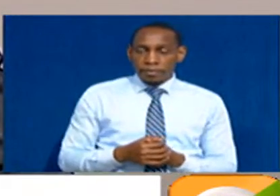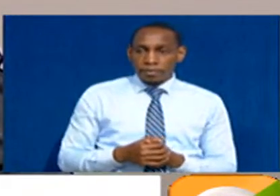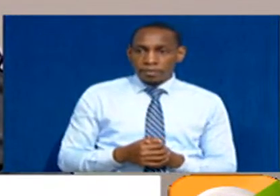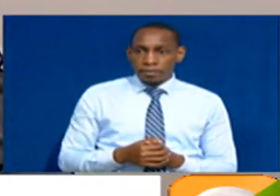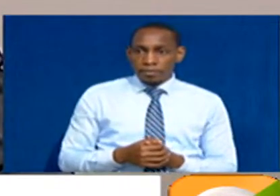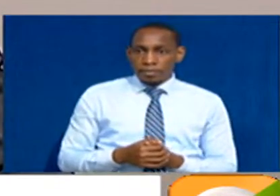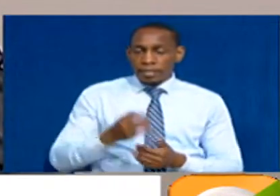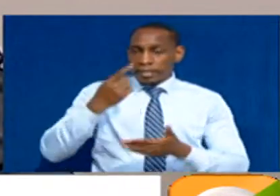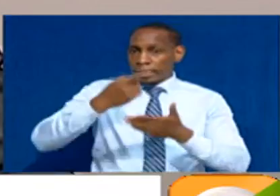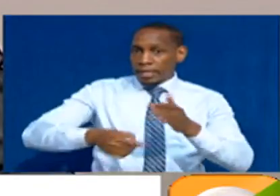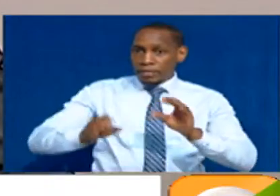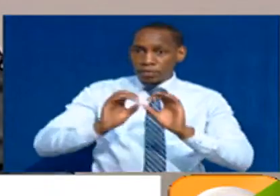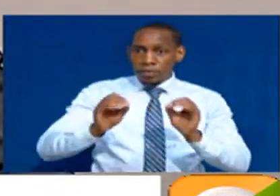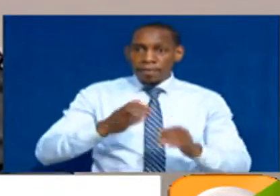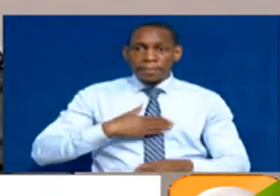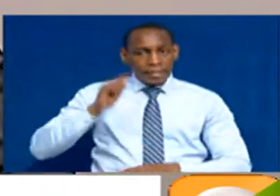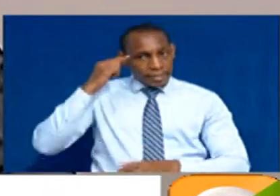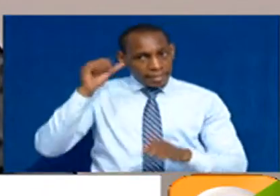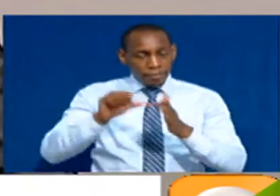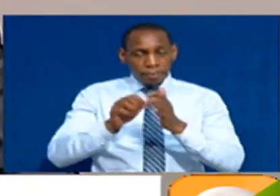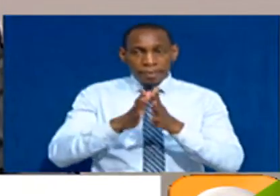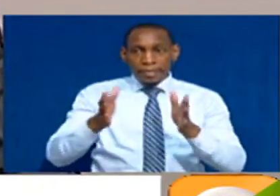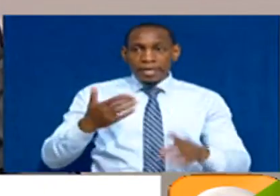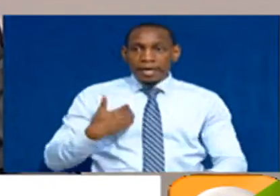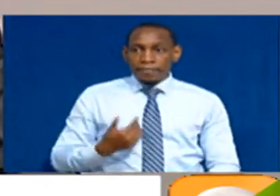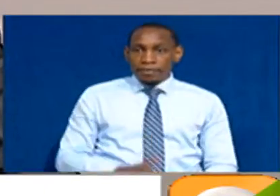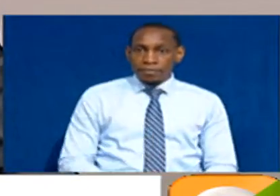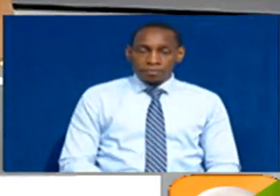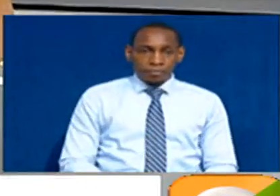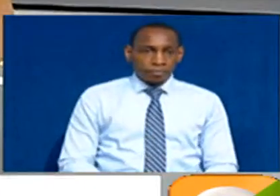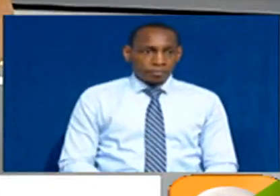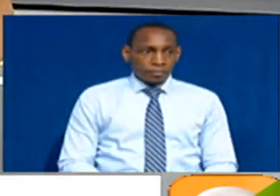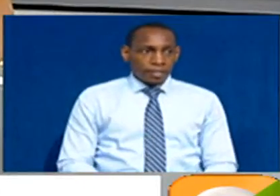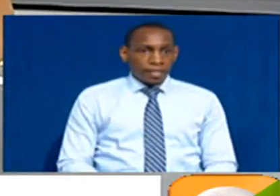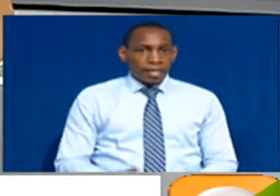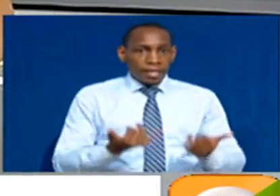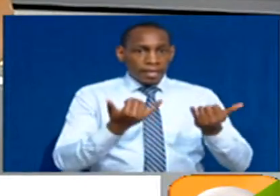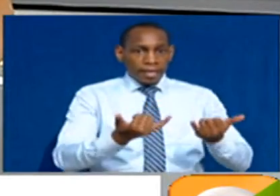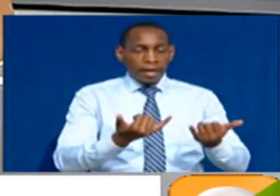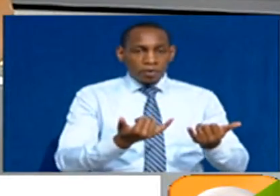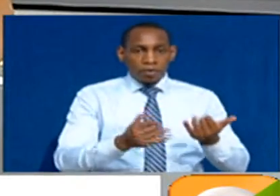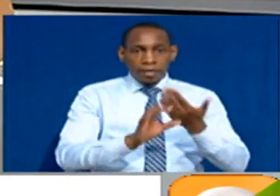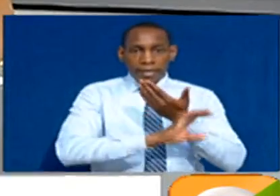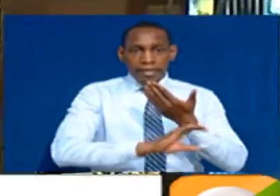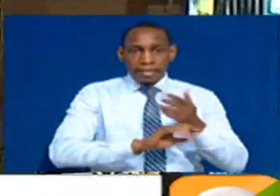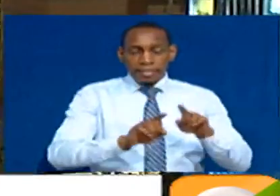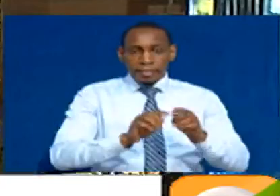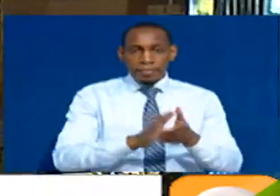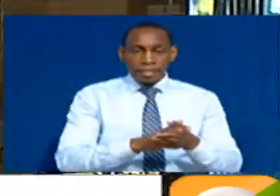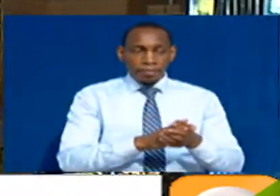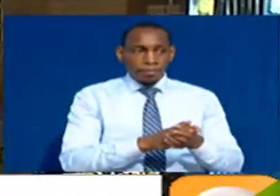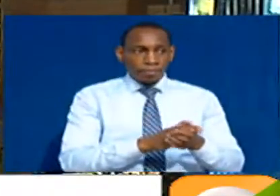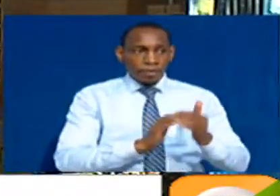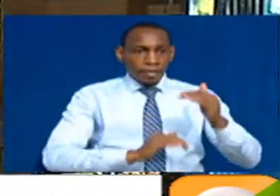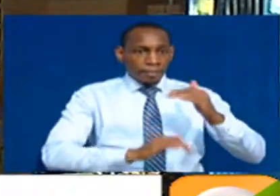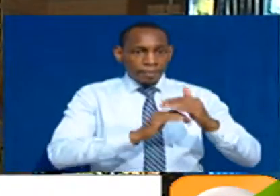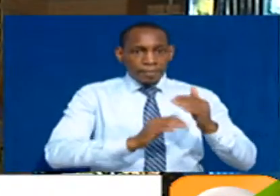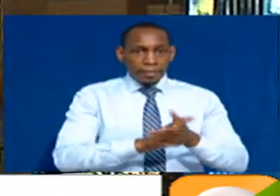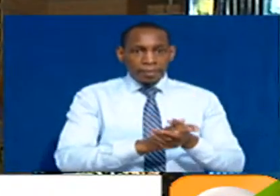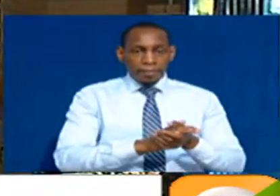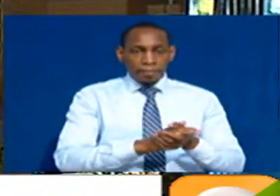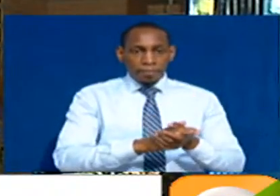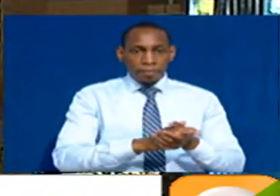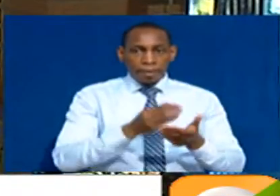ever having been taxed. And I think there's a big problem with that. Sheila, should we come to a point as a country where we even cap what you can send